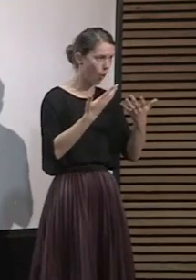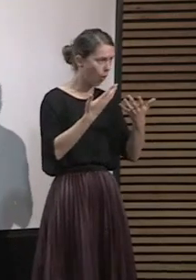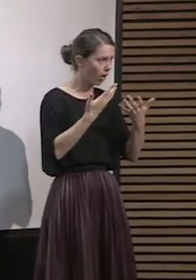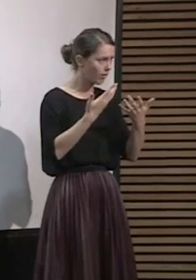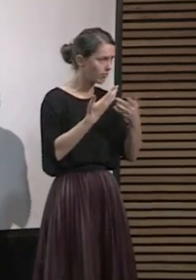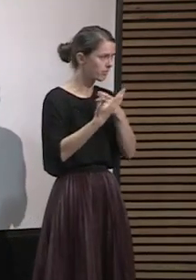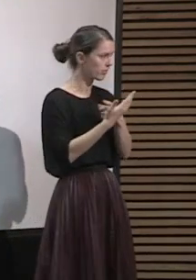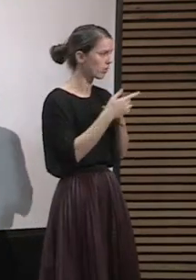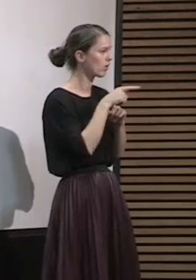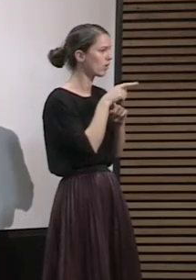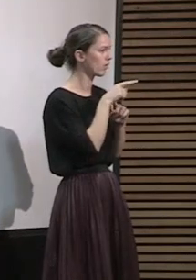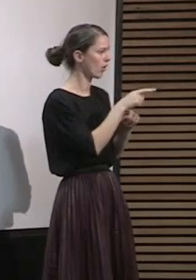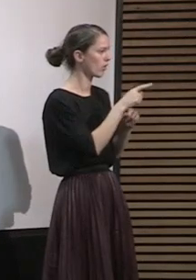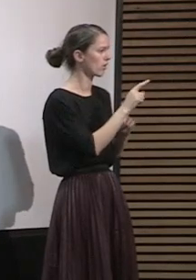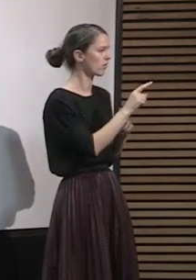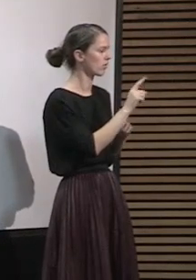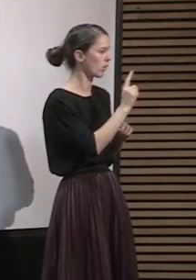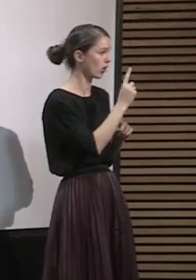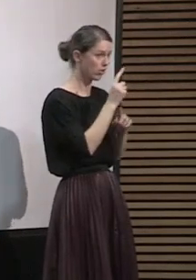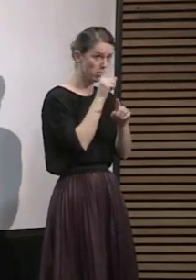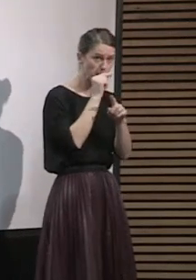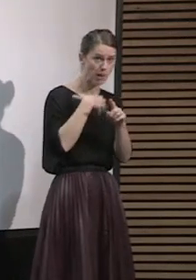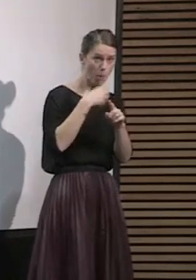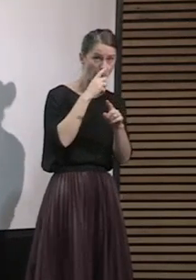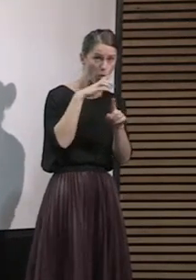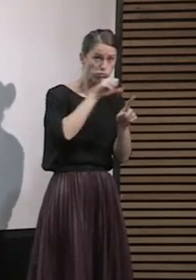relying on... We're sticking to the 1 p.m.